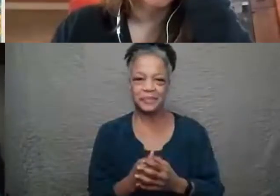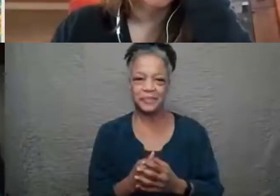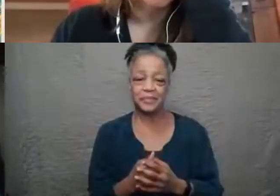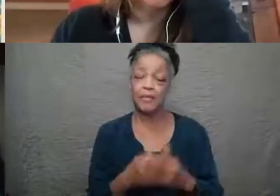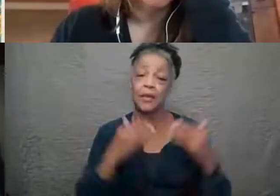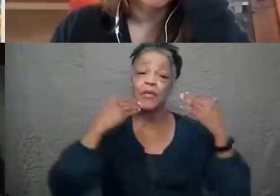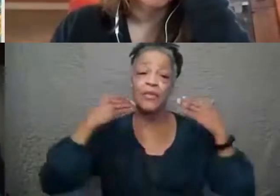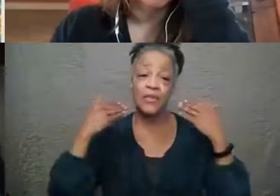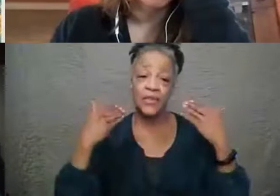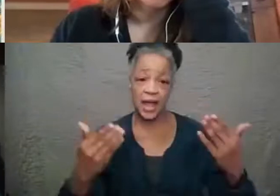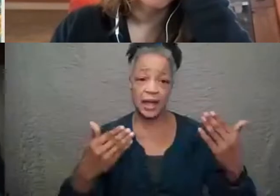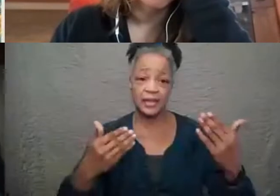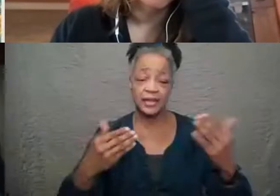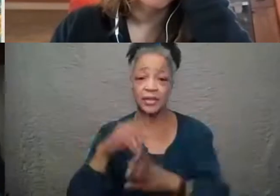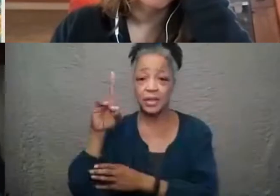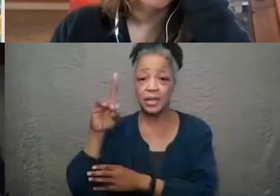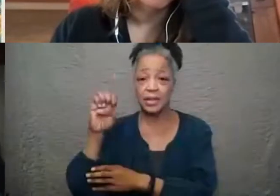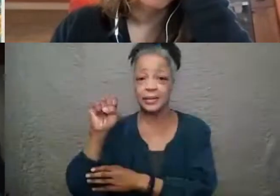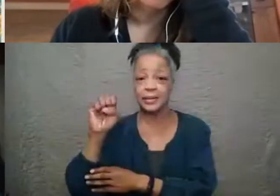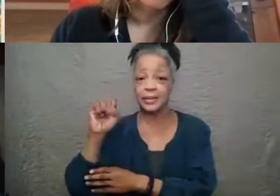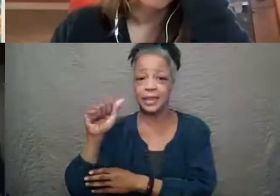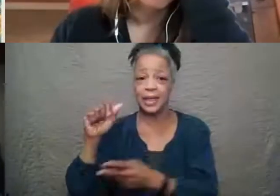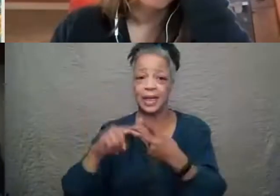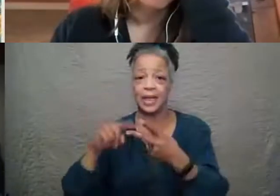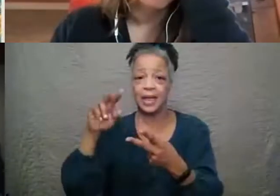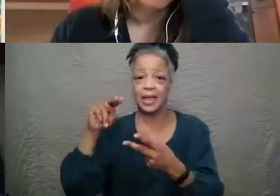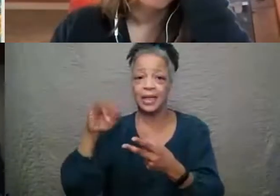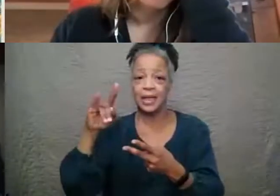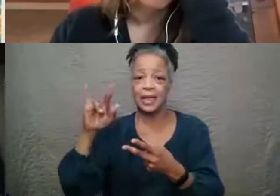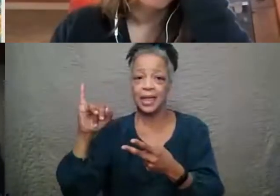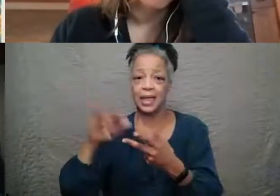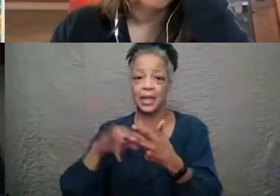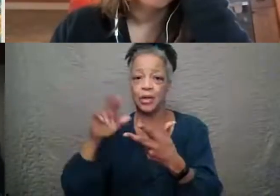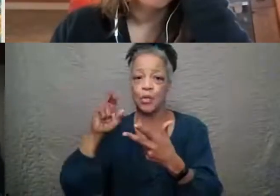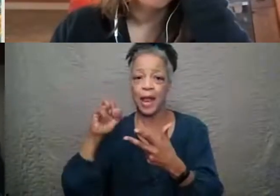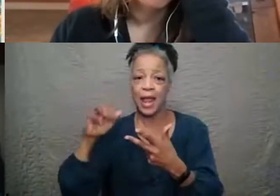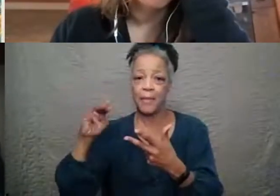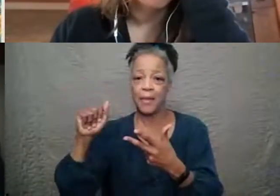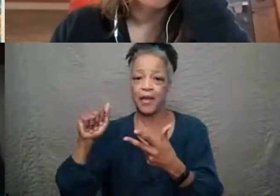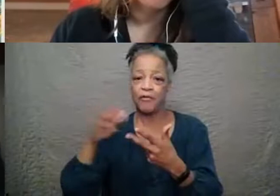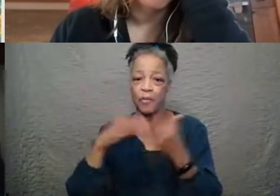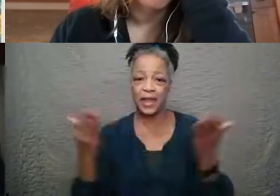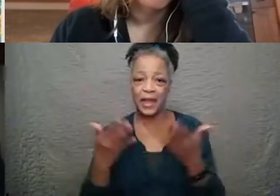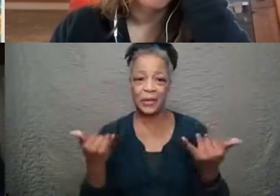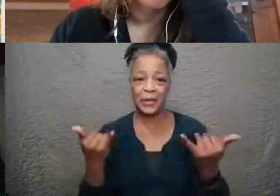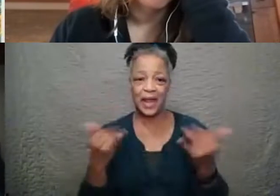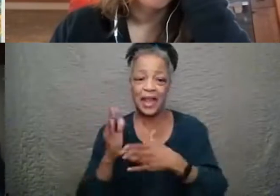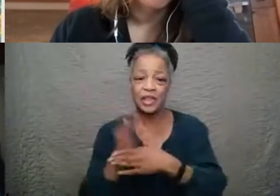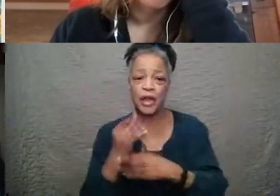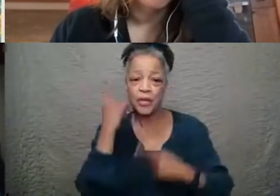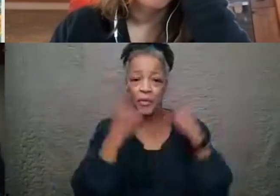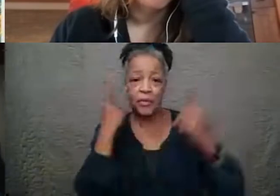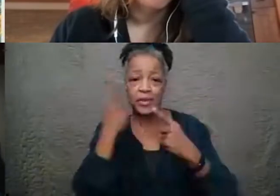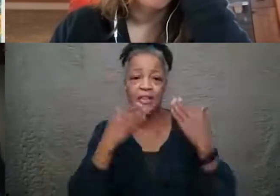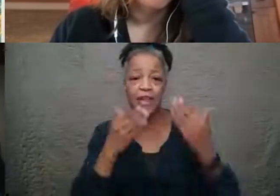Huge thanks to Dessa and Nikki and Rima for being here today and sharing your thoughts and insights. Thank you to